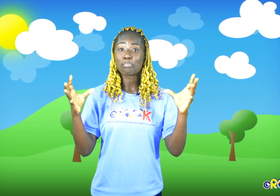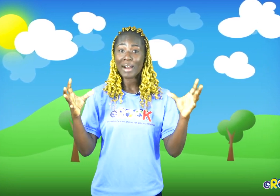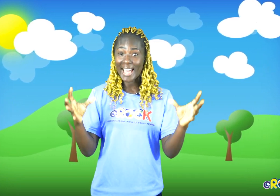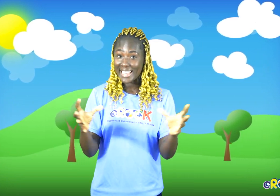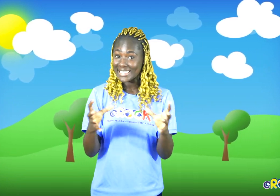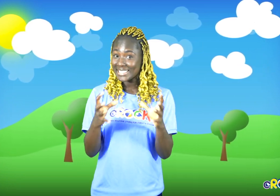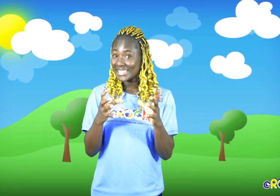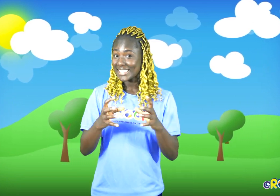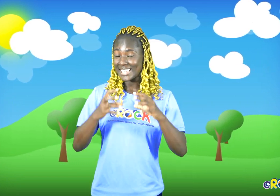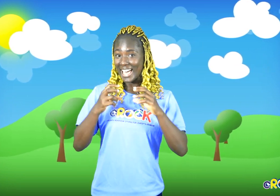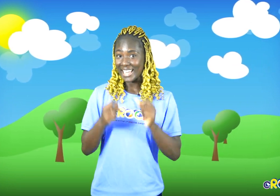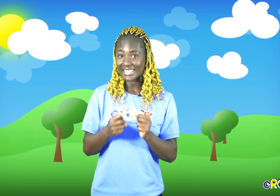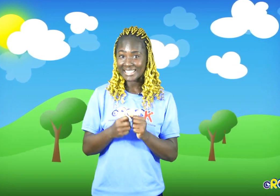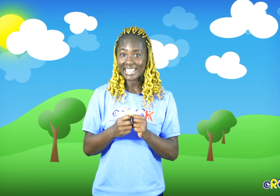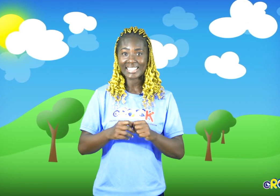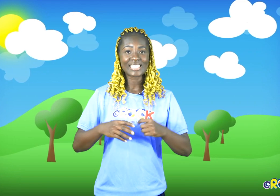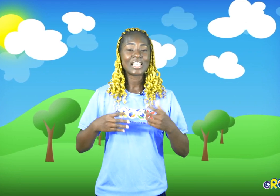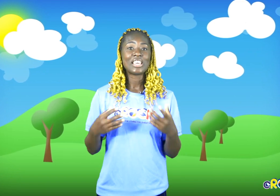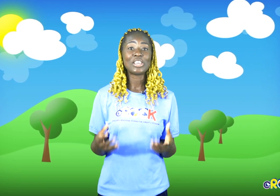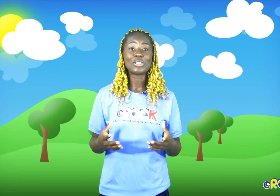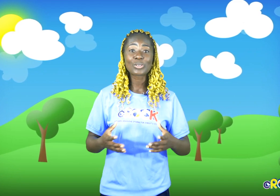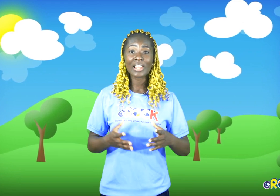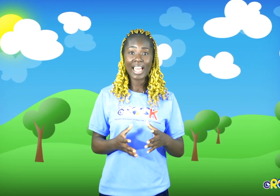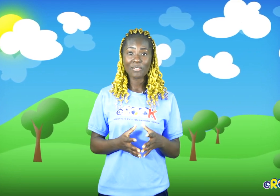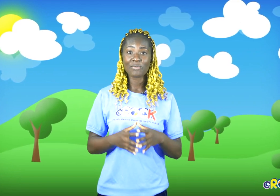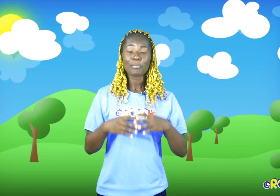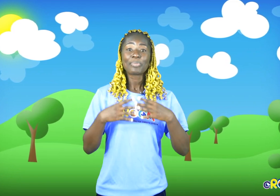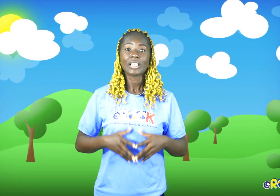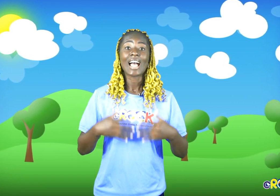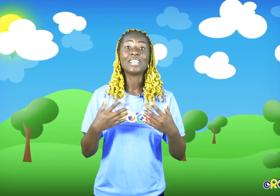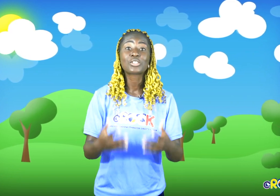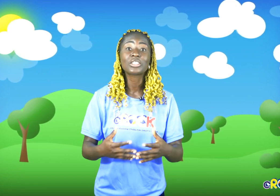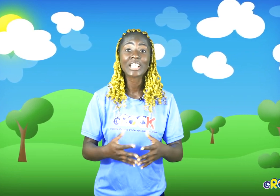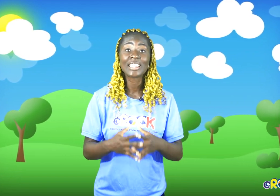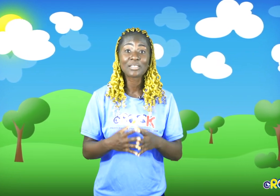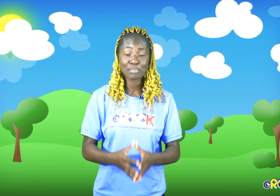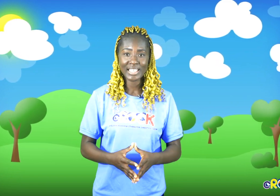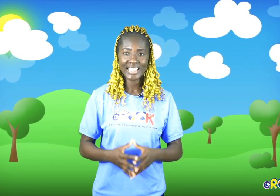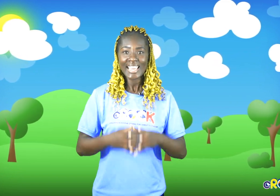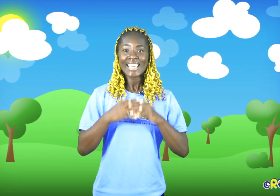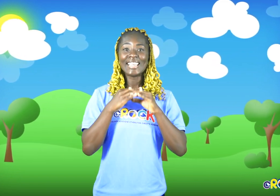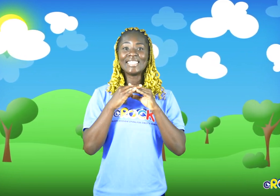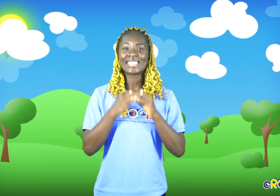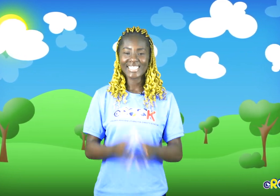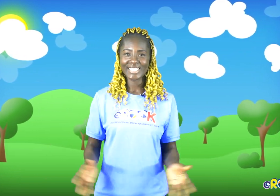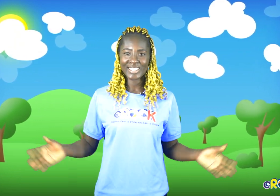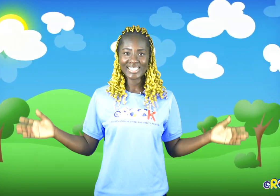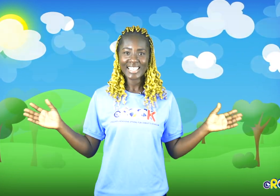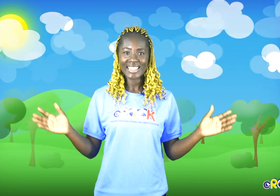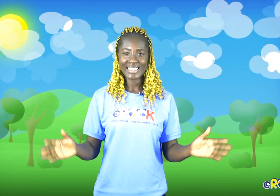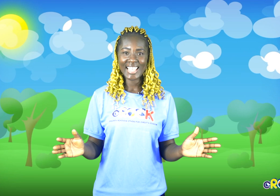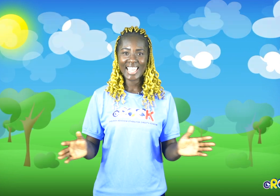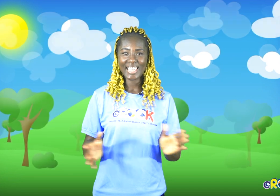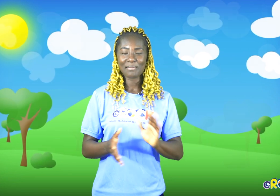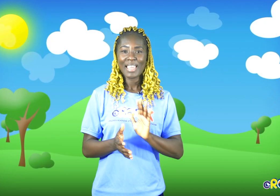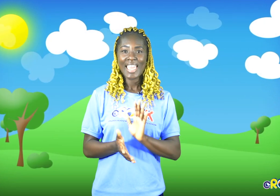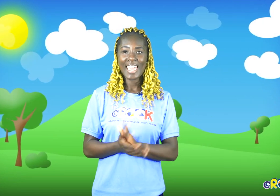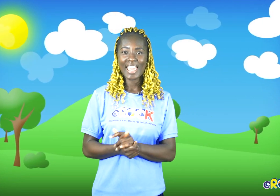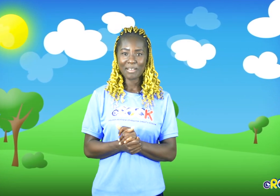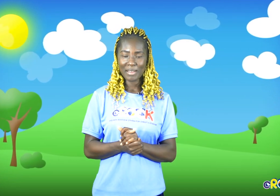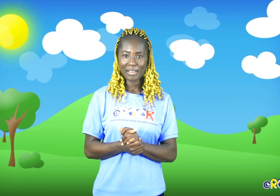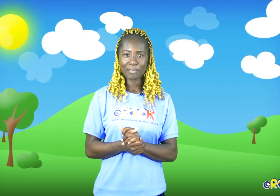to bind these ideas into life. And so shall it be in Jesus'